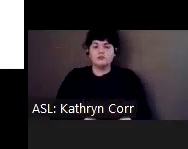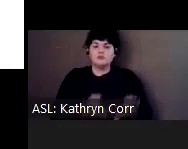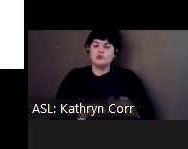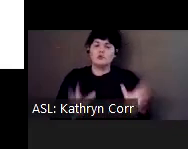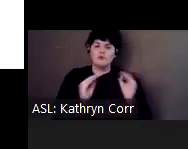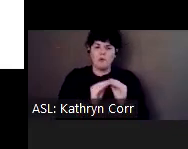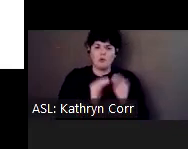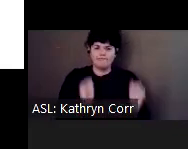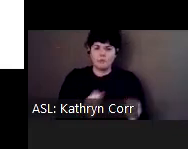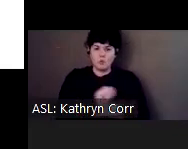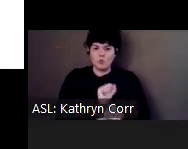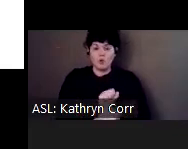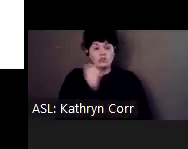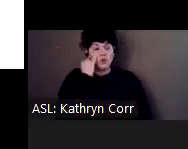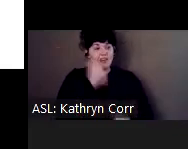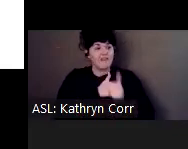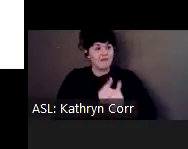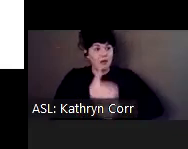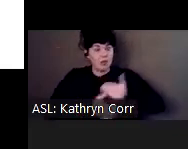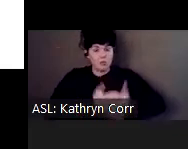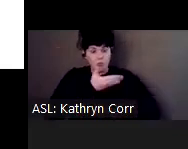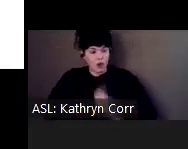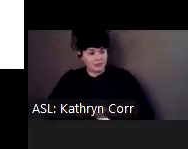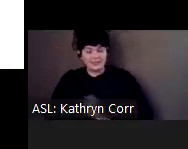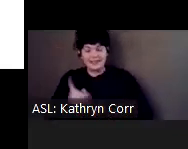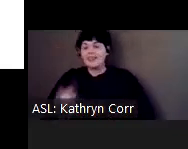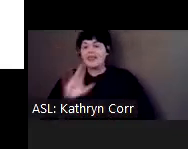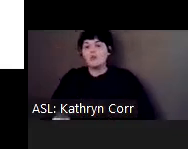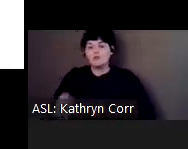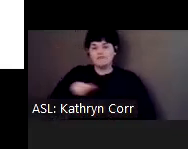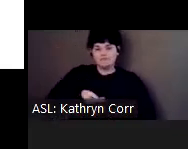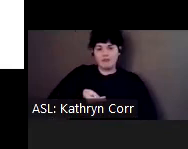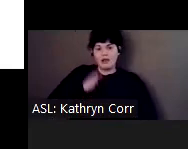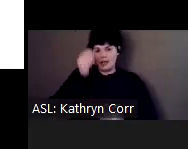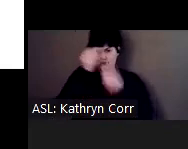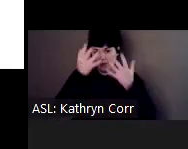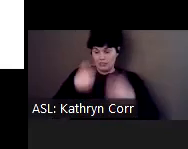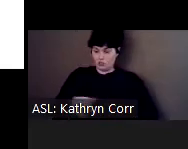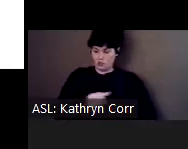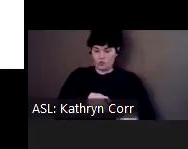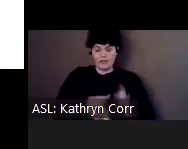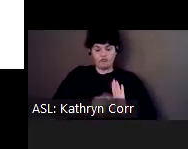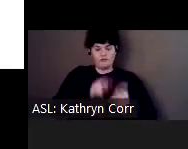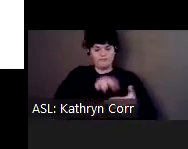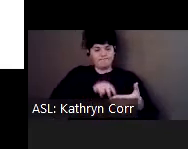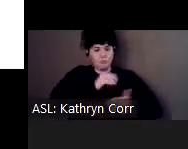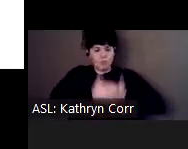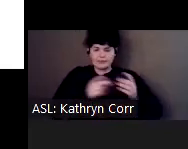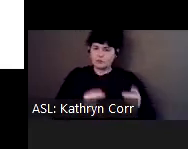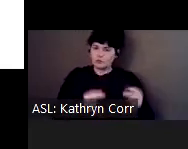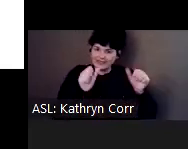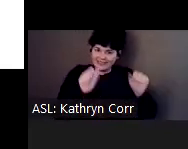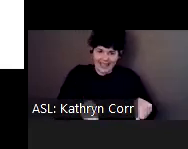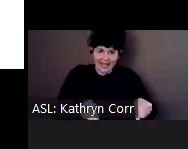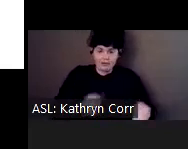So if you go through this process, they will get us the information, and we are processing those as quickly as we can with the limited